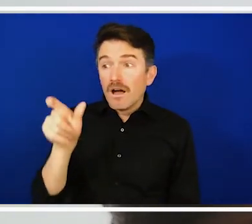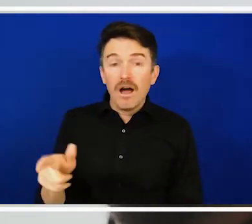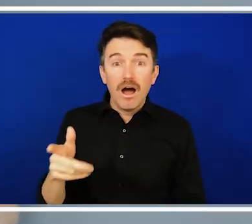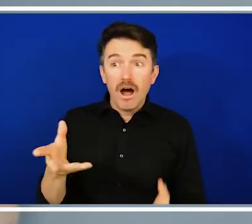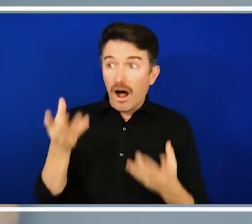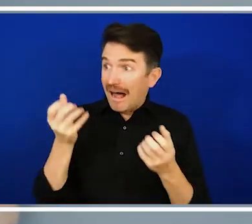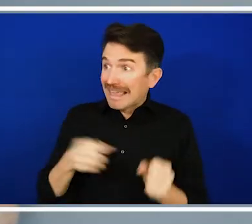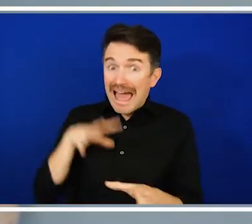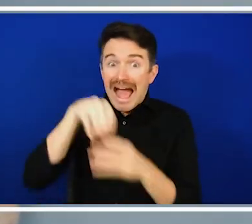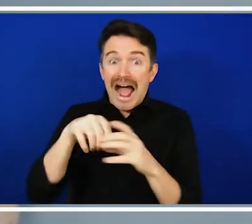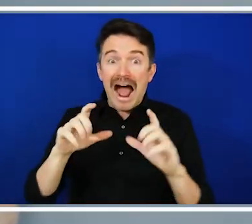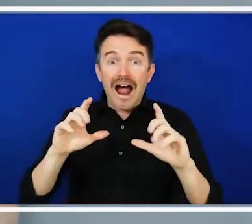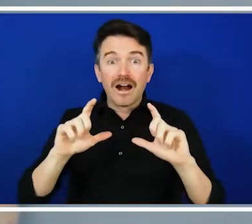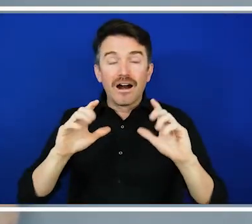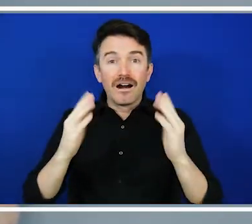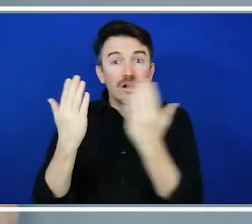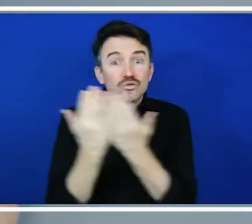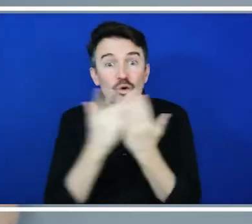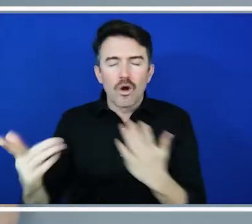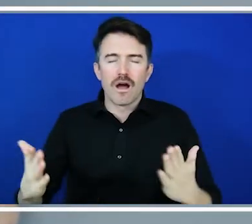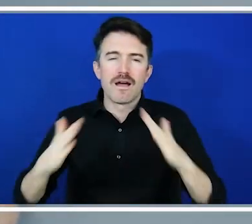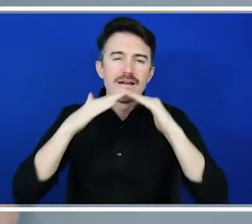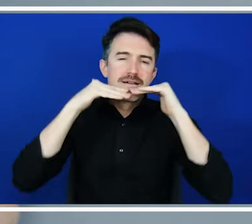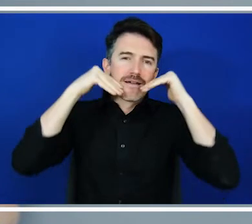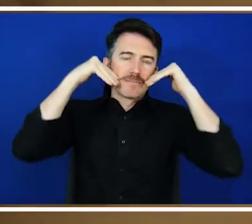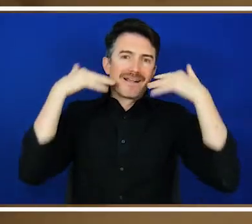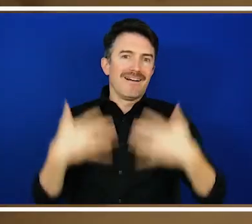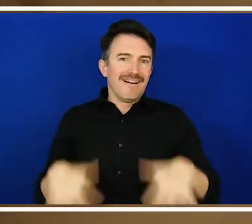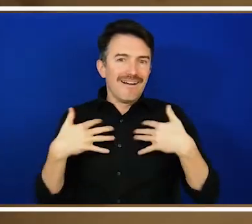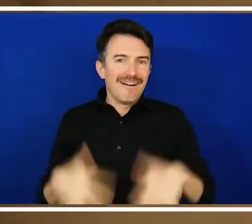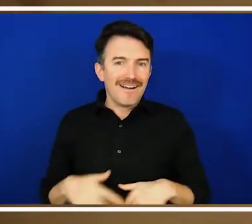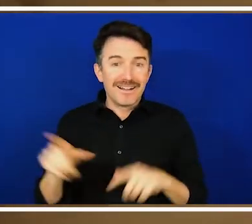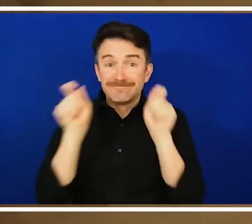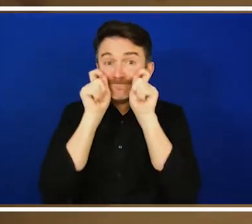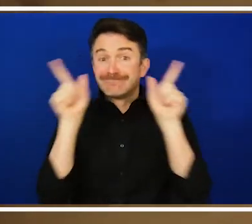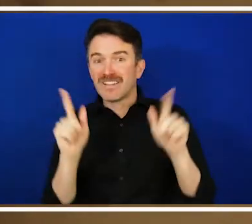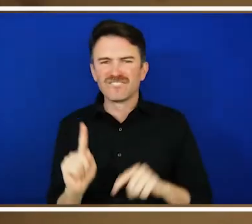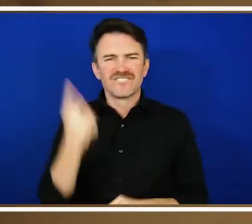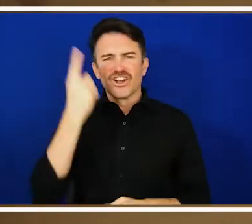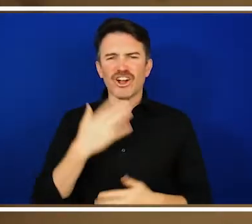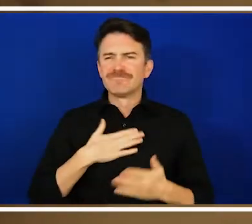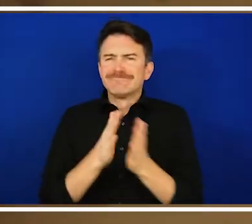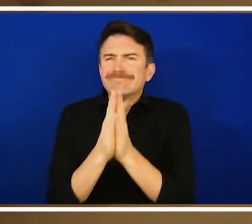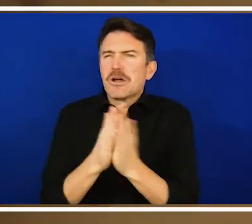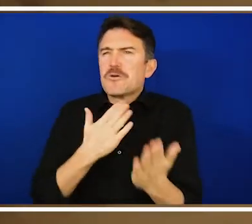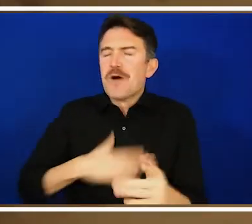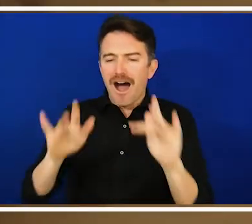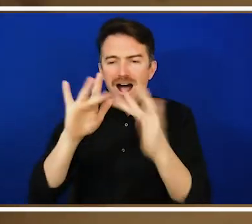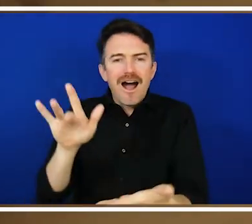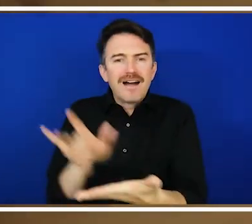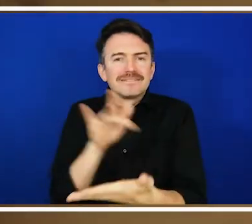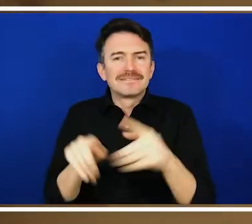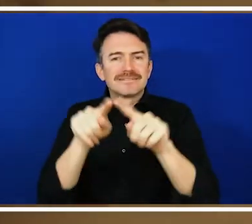When she heard she was going to have class, she was happy. When she wakes up, the first thing she asks for